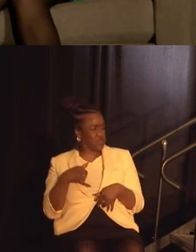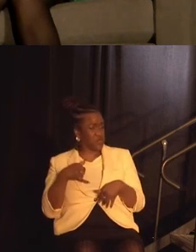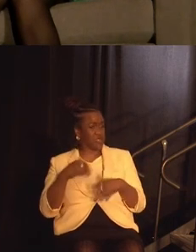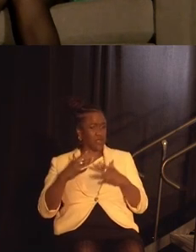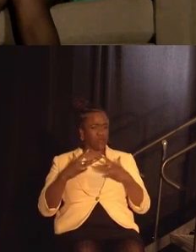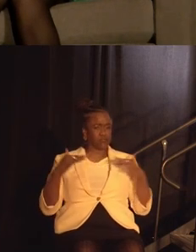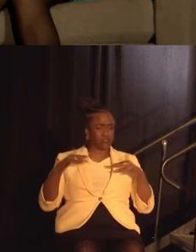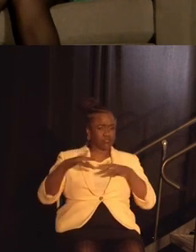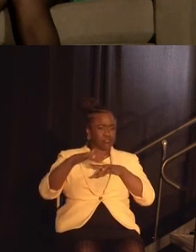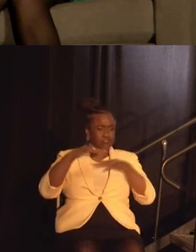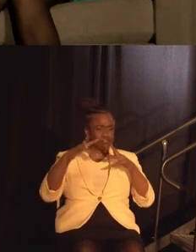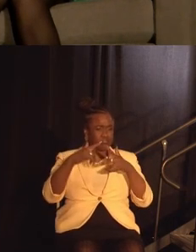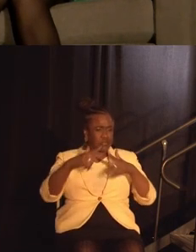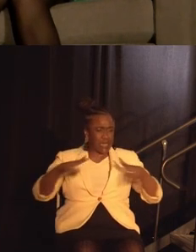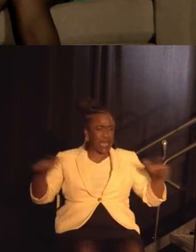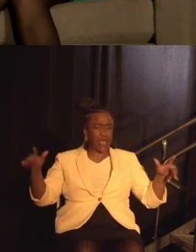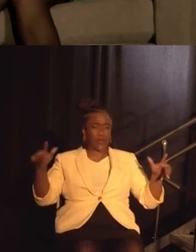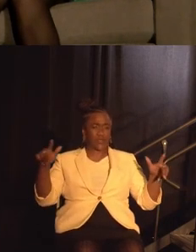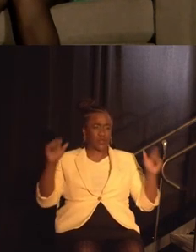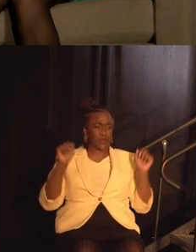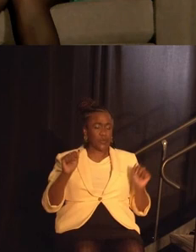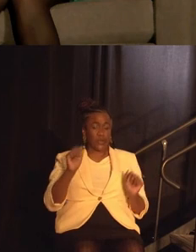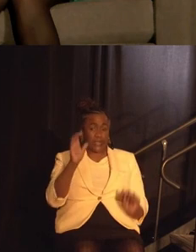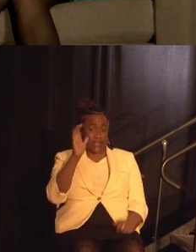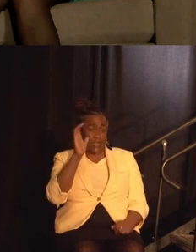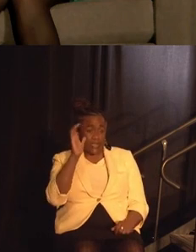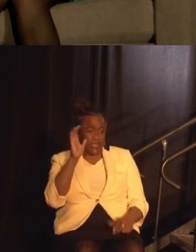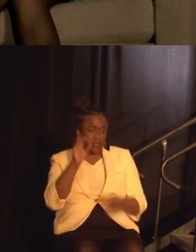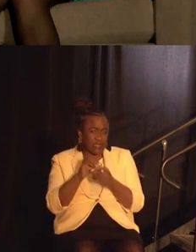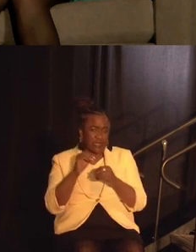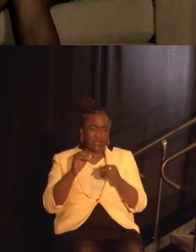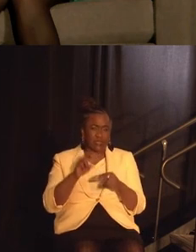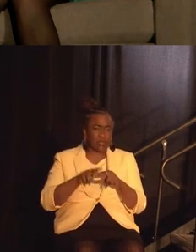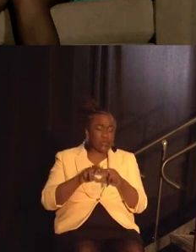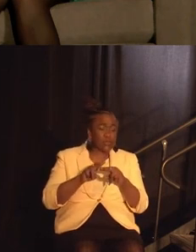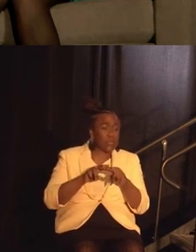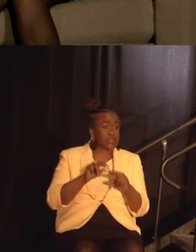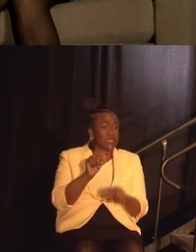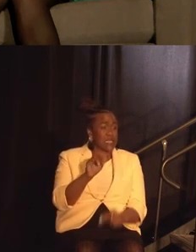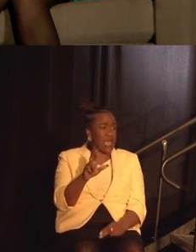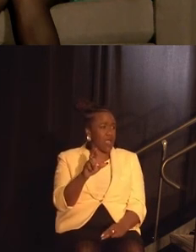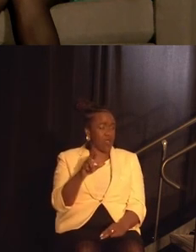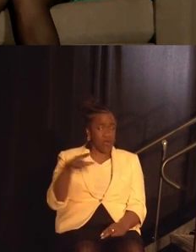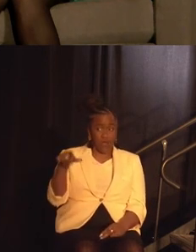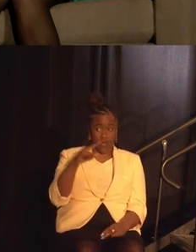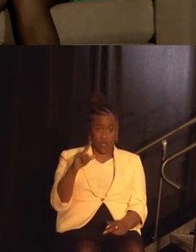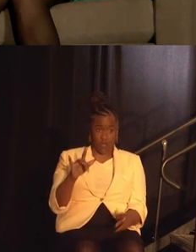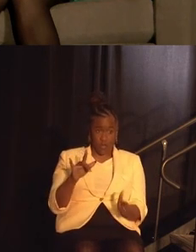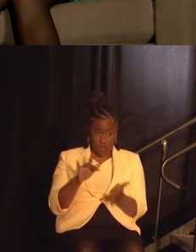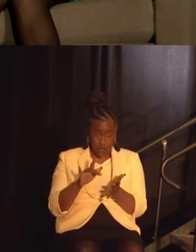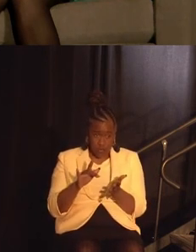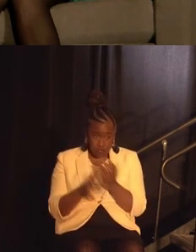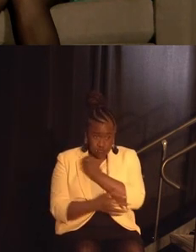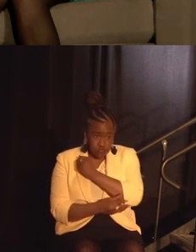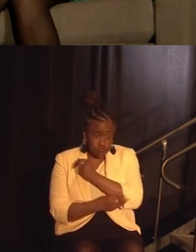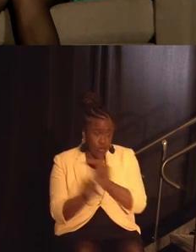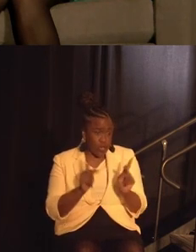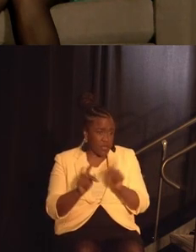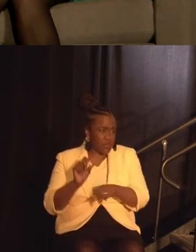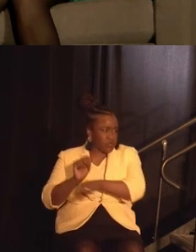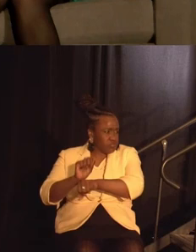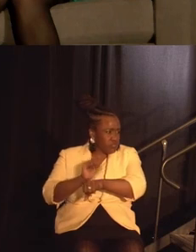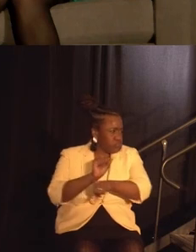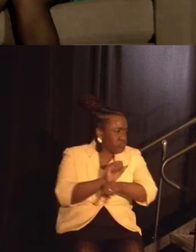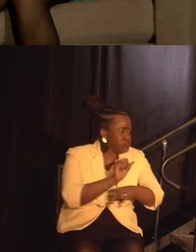languages punctuated in the salty air. The poor, the working class, the hopeful in red tag sequin dresses